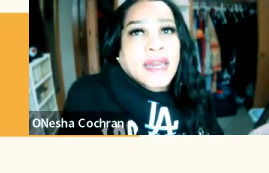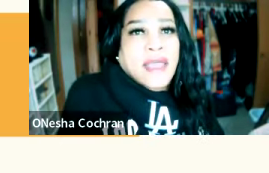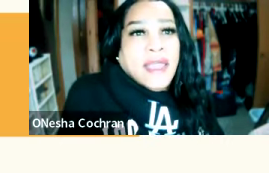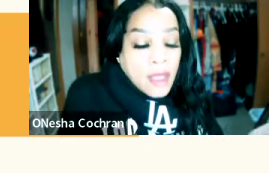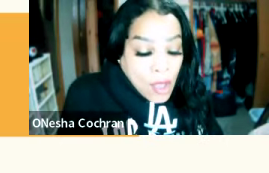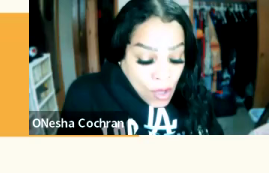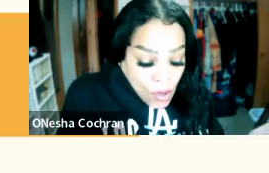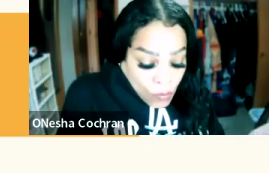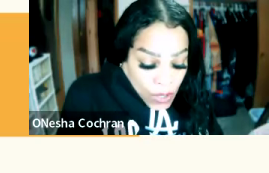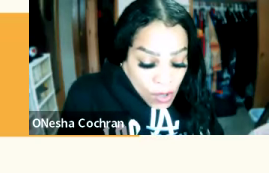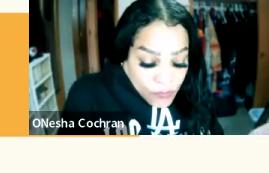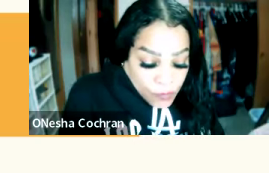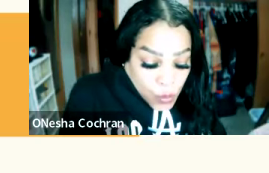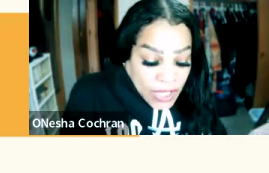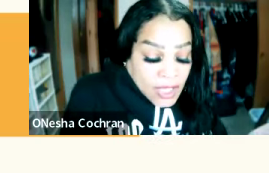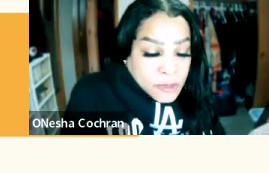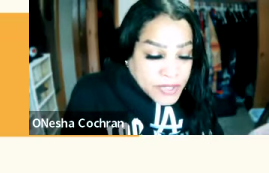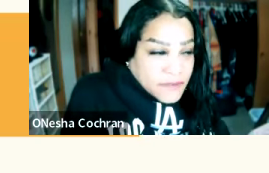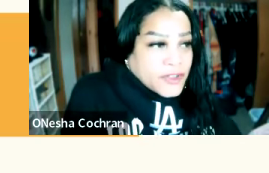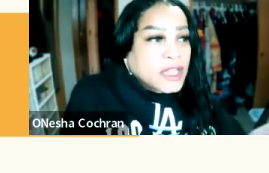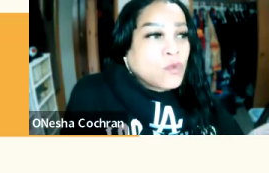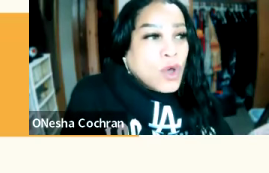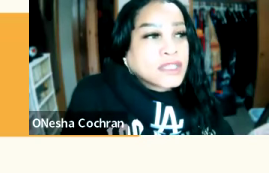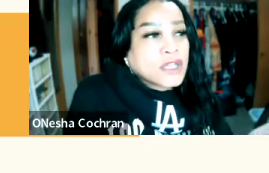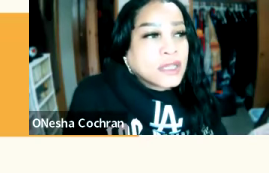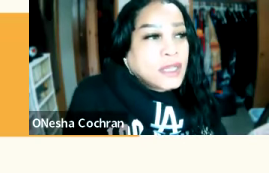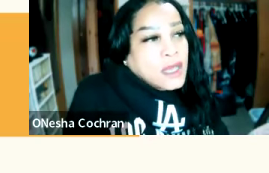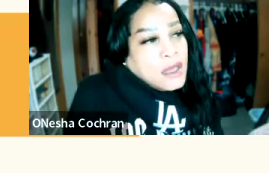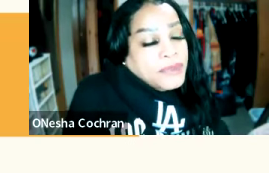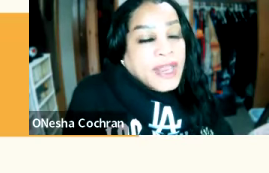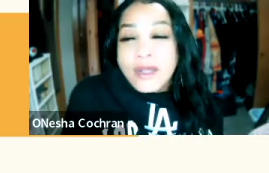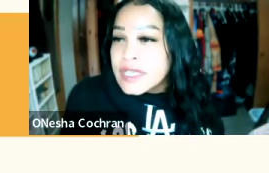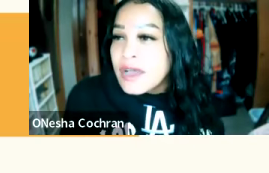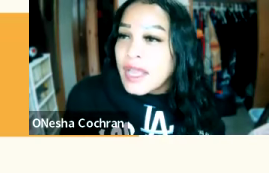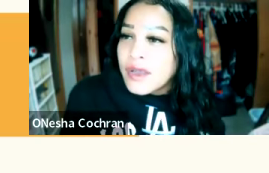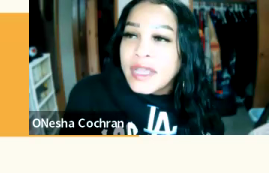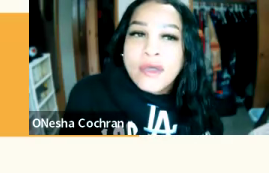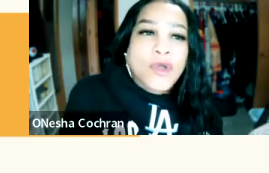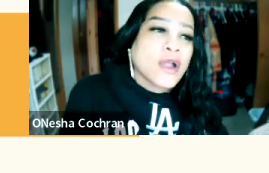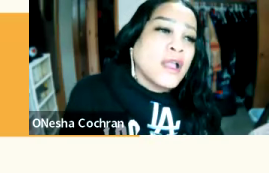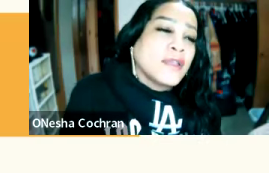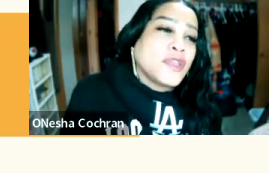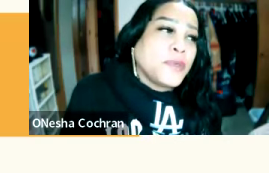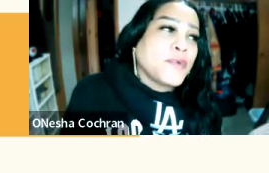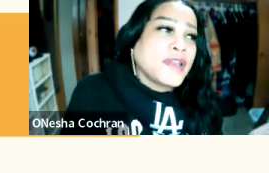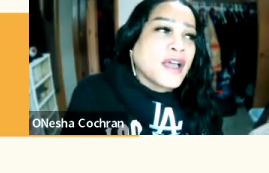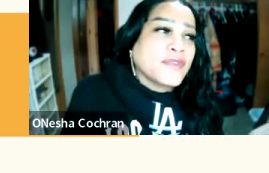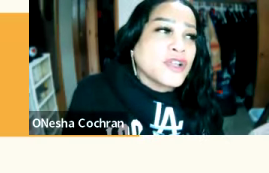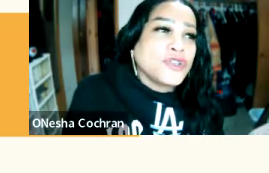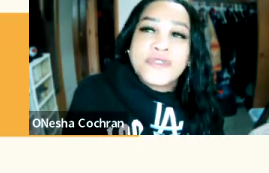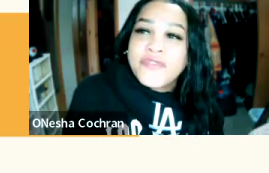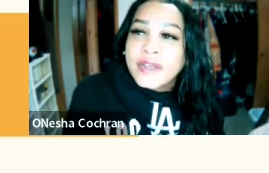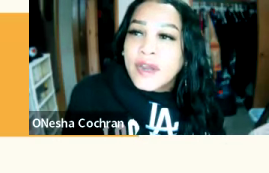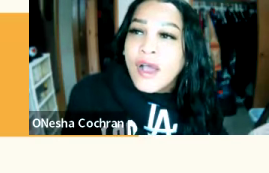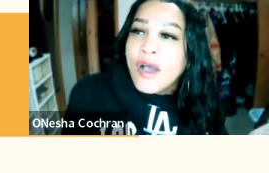like looking at it like, well, we specifically want to clean up the downtown area where the people are down